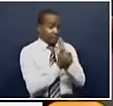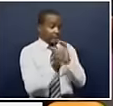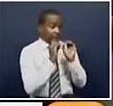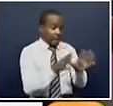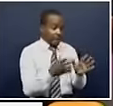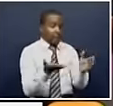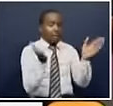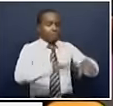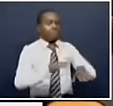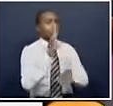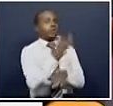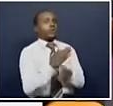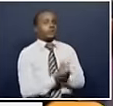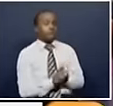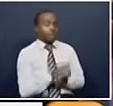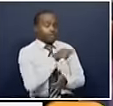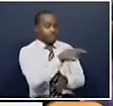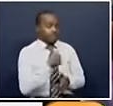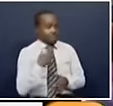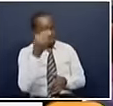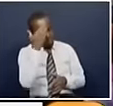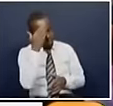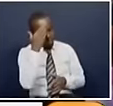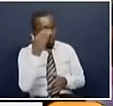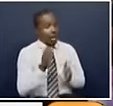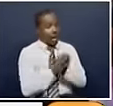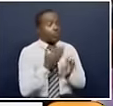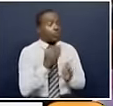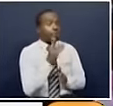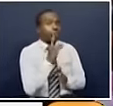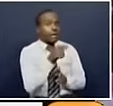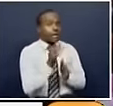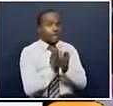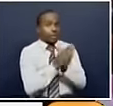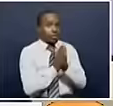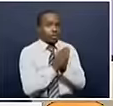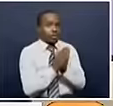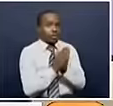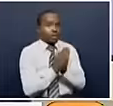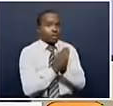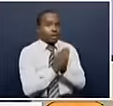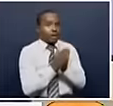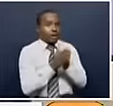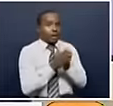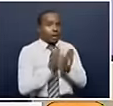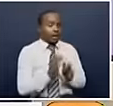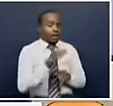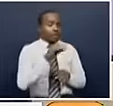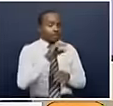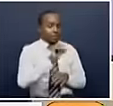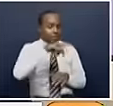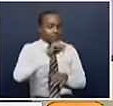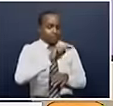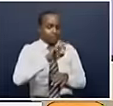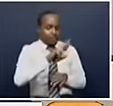it collapses. You know, you and I know that. And we like to say it's the story of a spanner boy who decides to become a mechanic. And it's just a